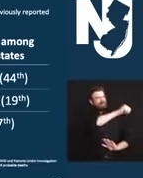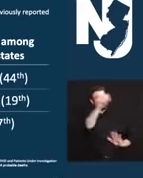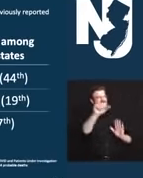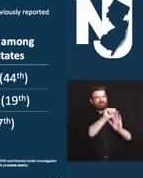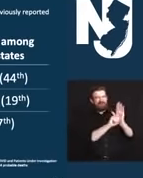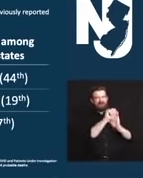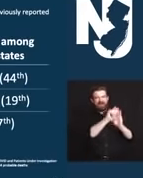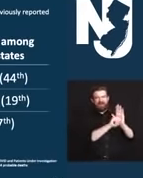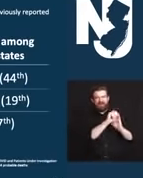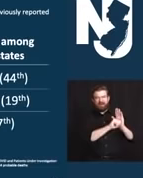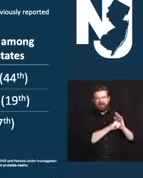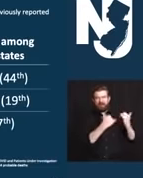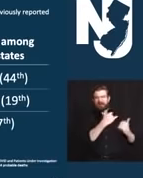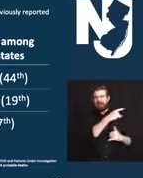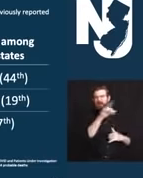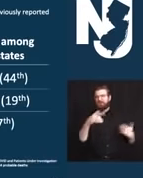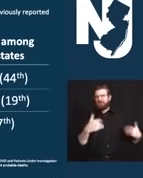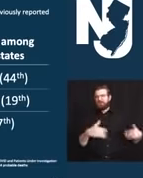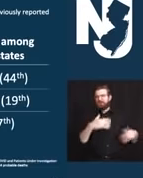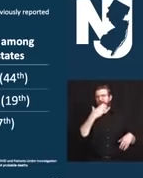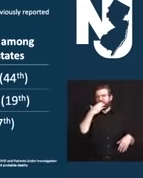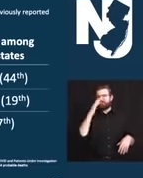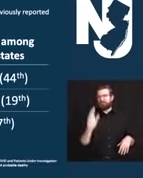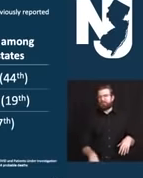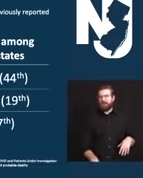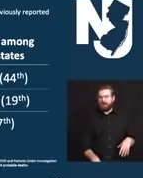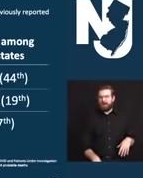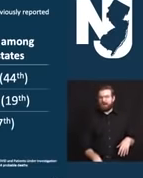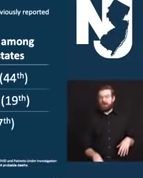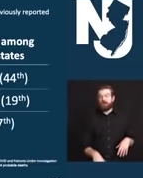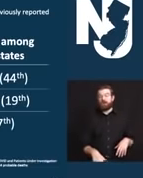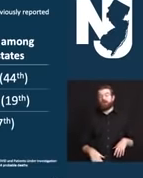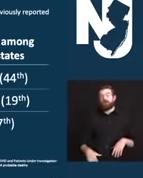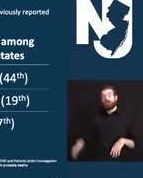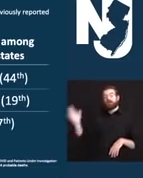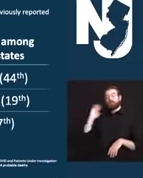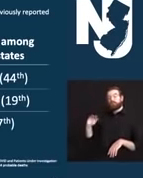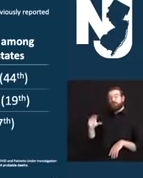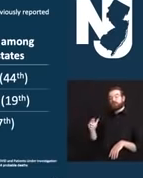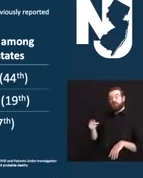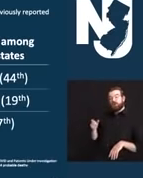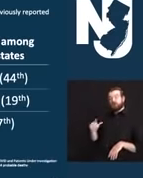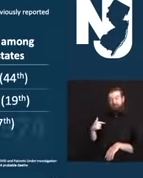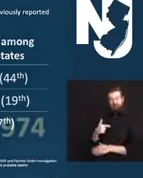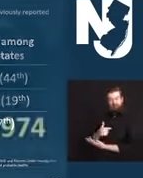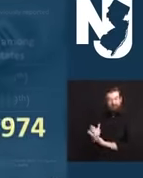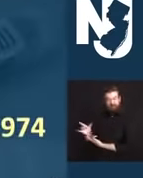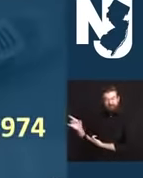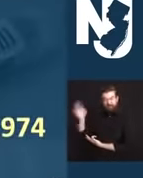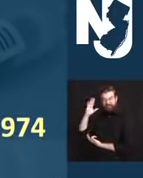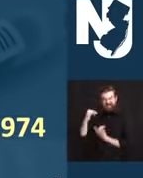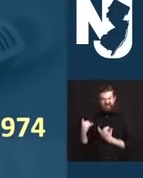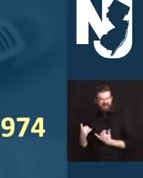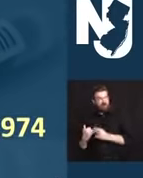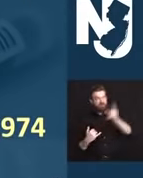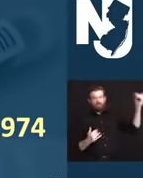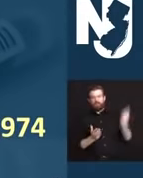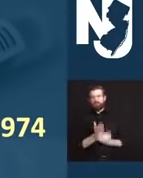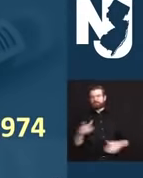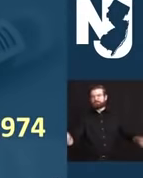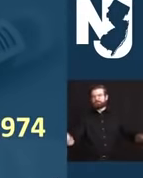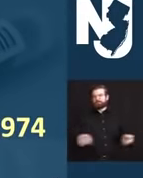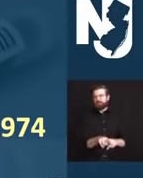throughout March and April, so we cannot let up because we know this virus can rebound. Today we are reporting